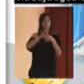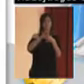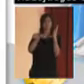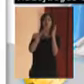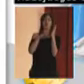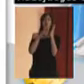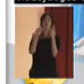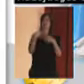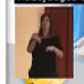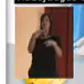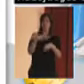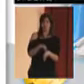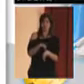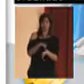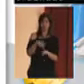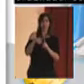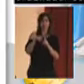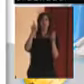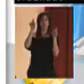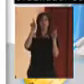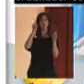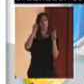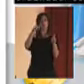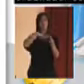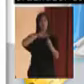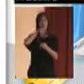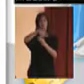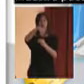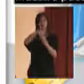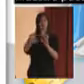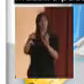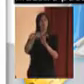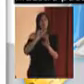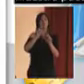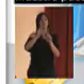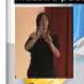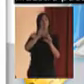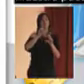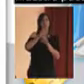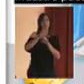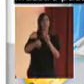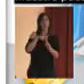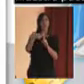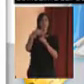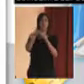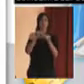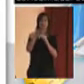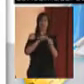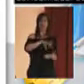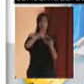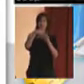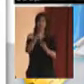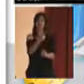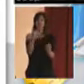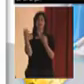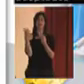in a conventional computer, so that the teacher can include its own teaching materials and to